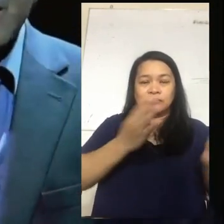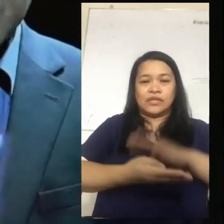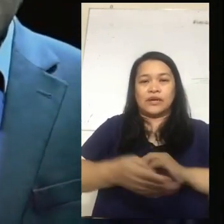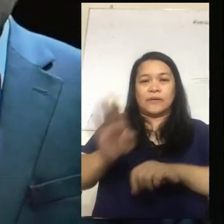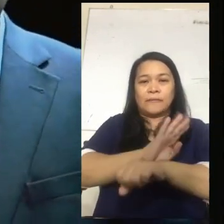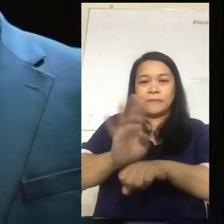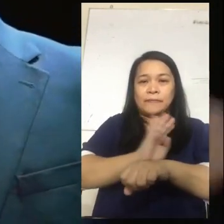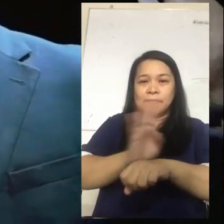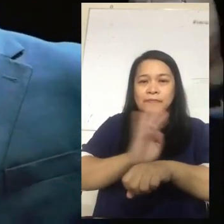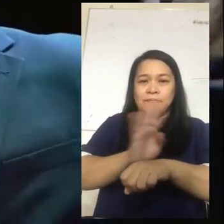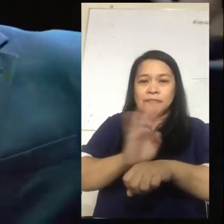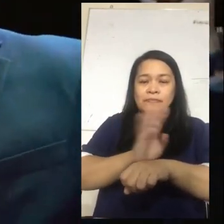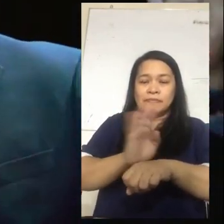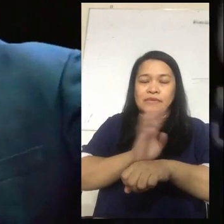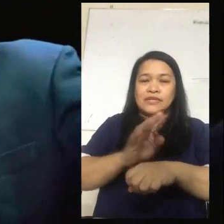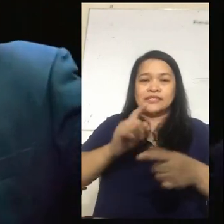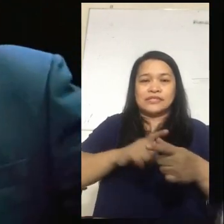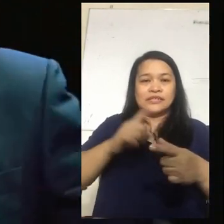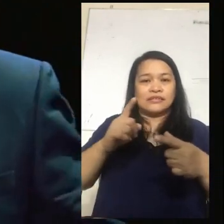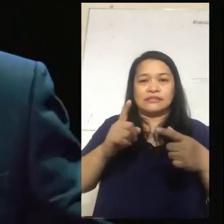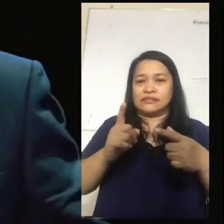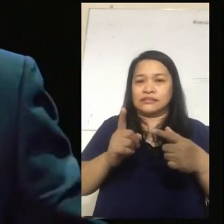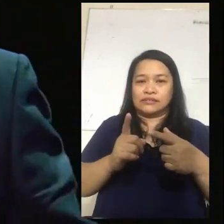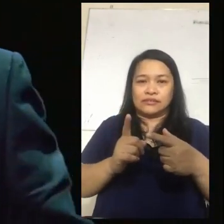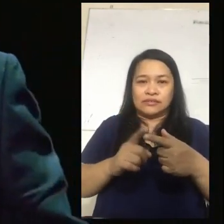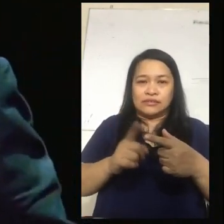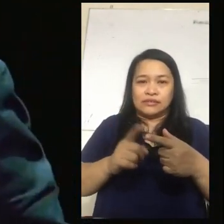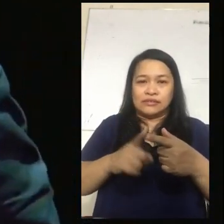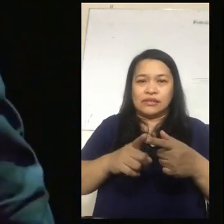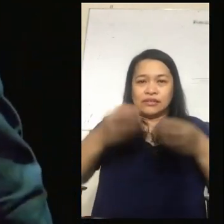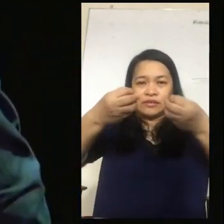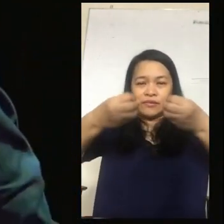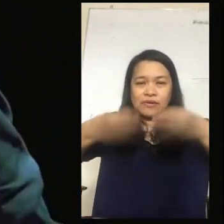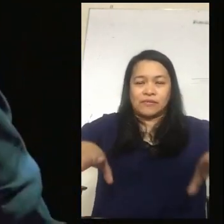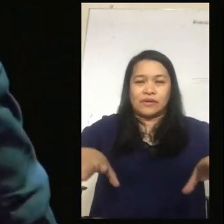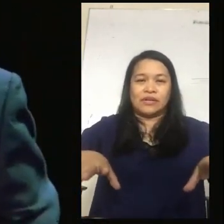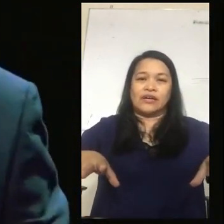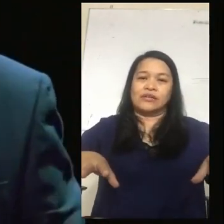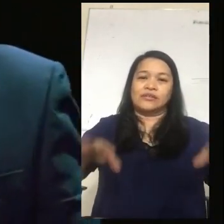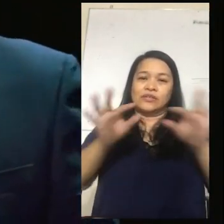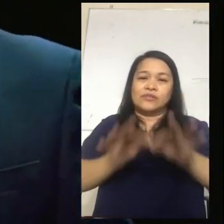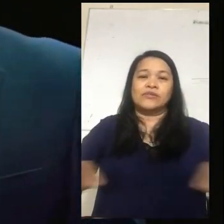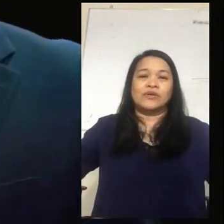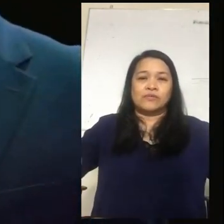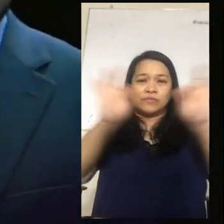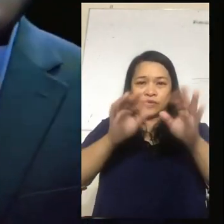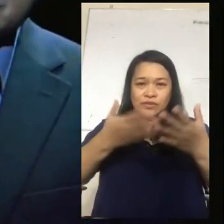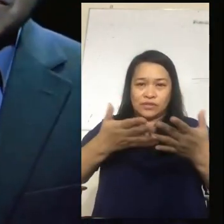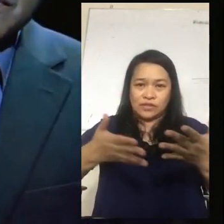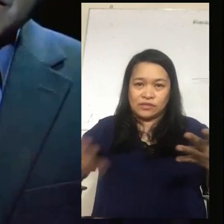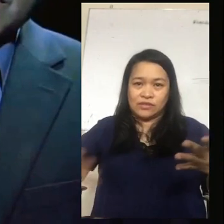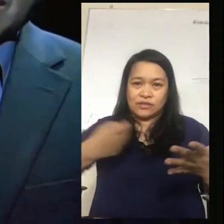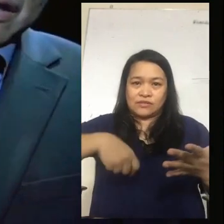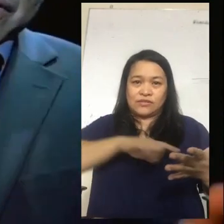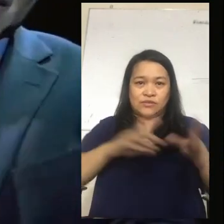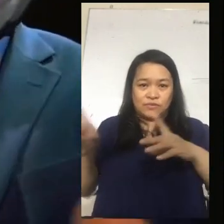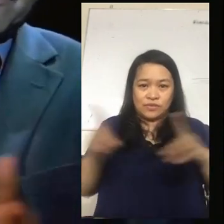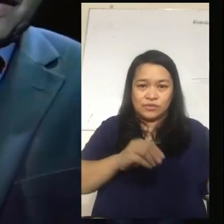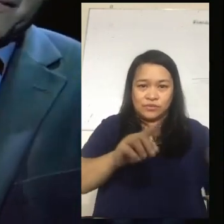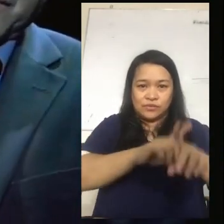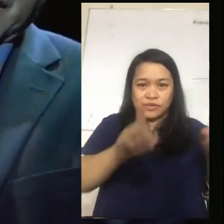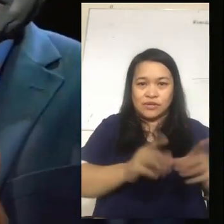material things, then you start missing some of the essential things that we do as Christians,